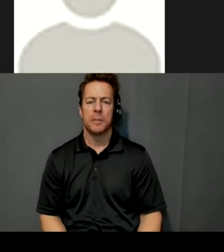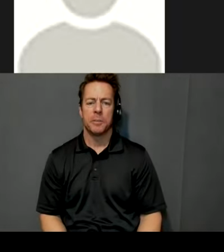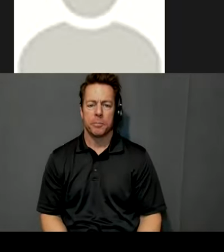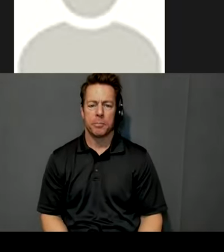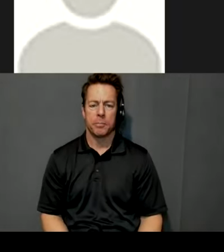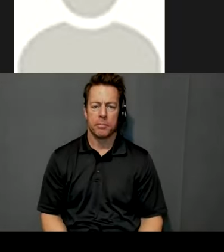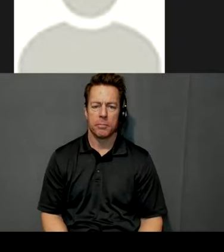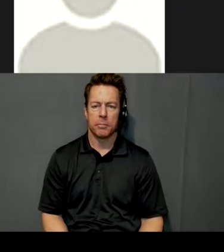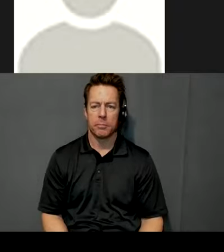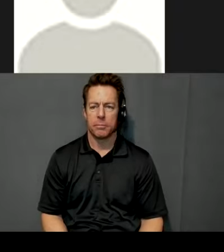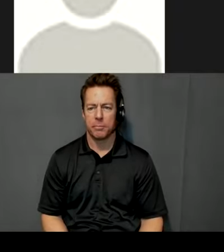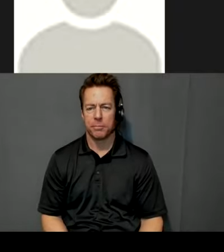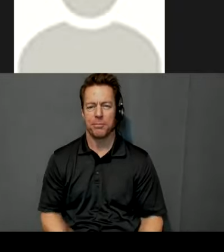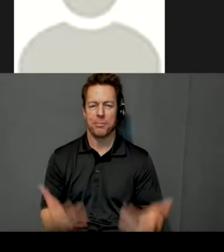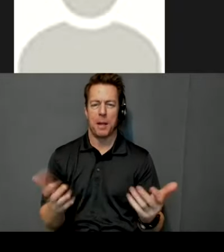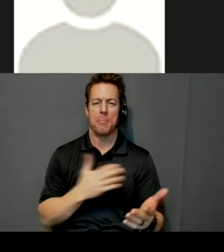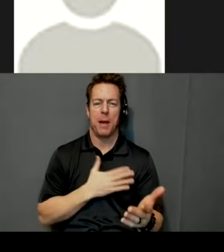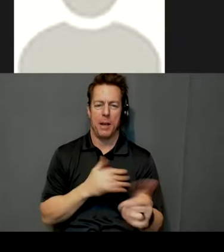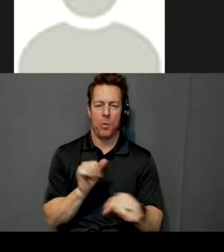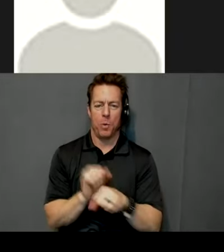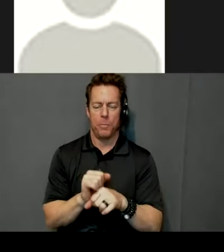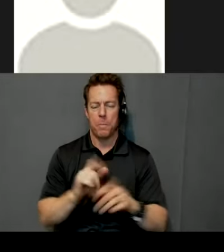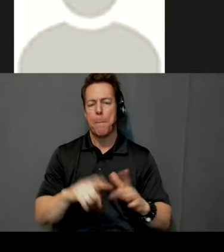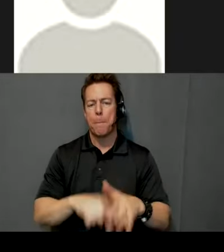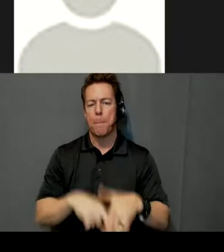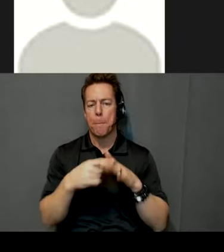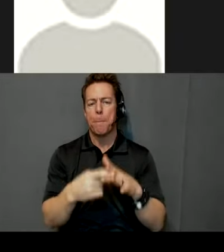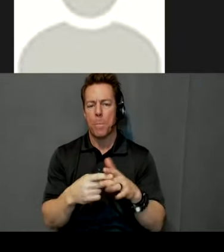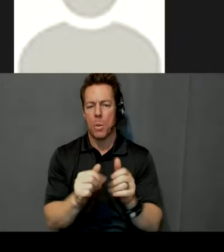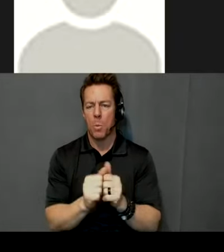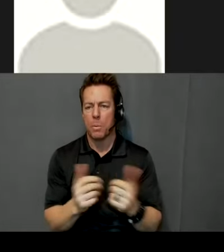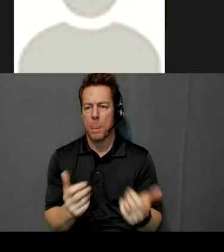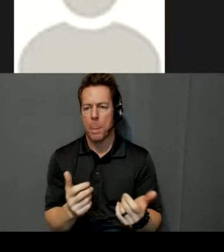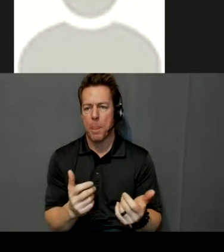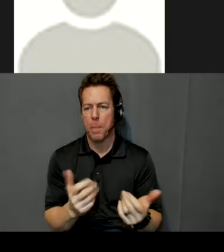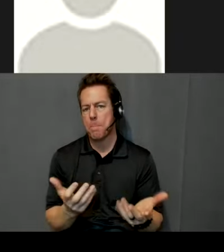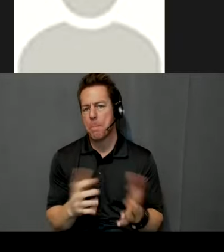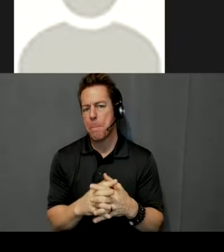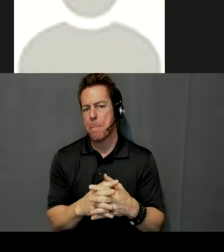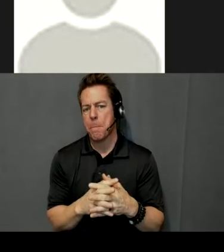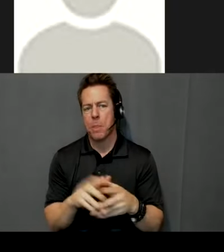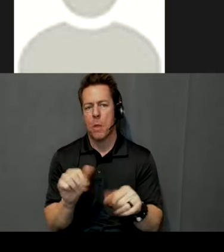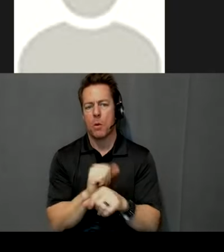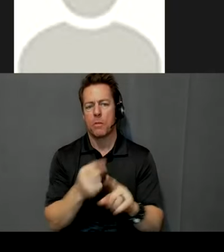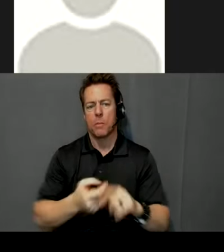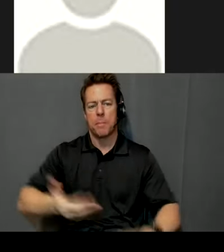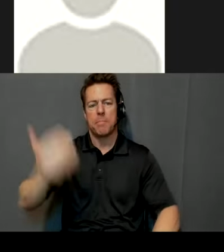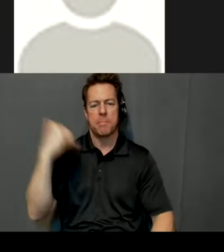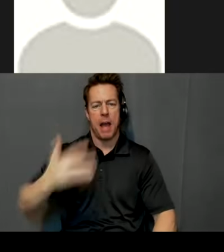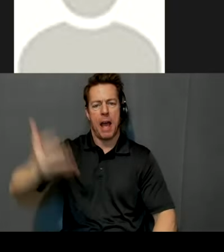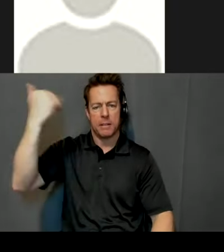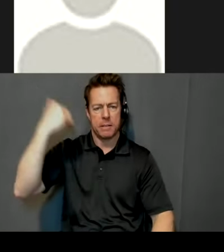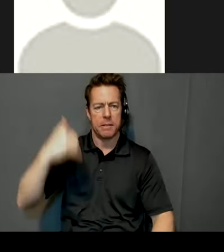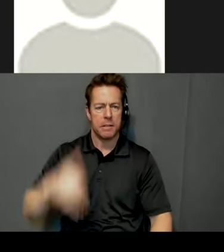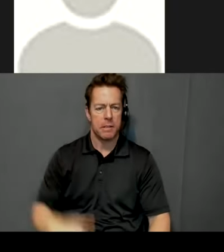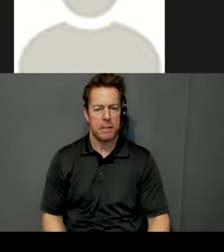So here we get to my work. I'm going to start with works from the past,